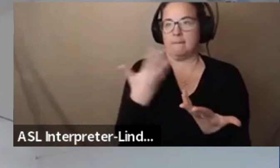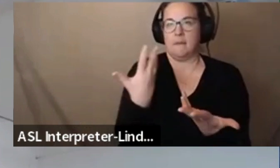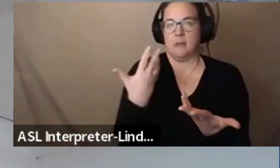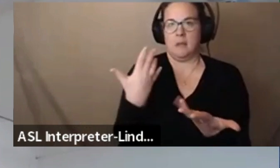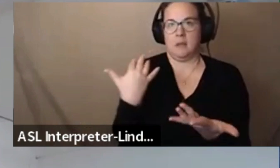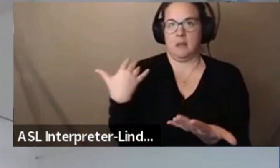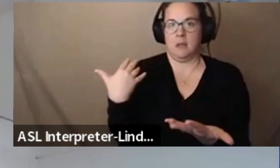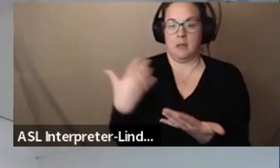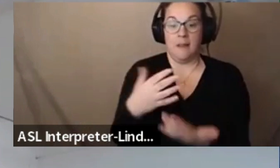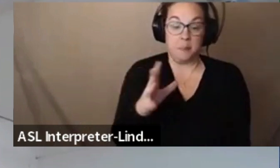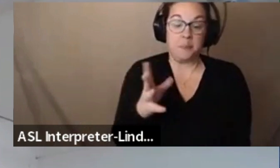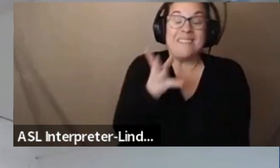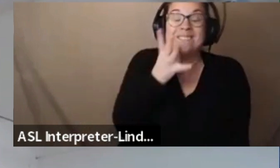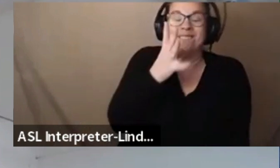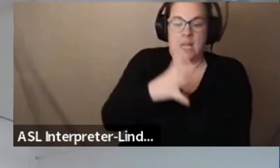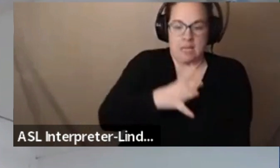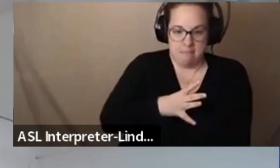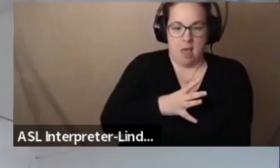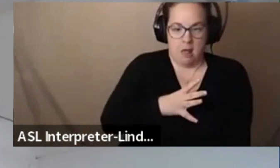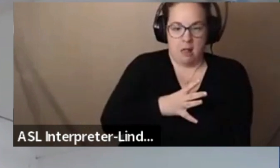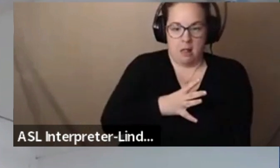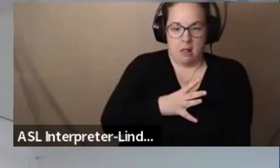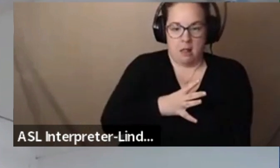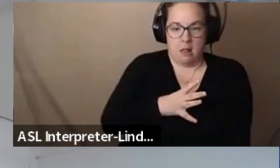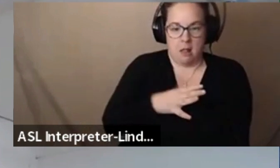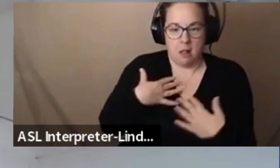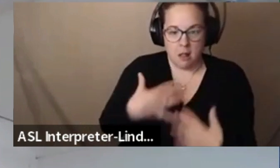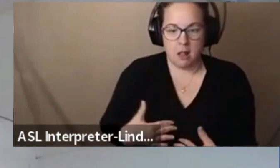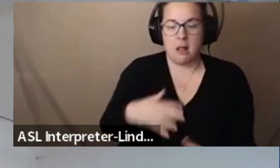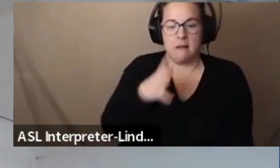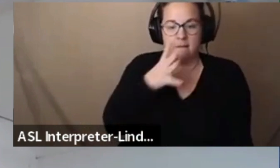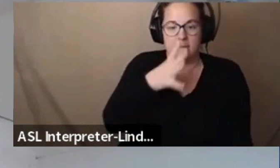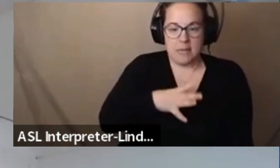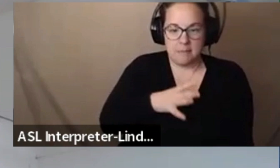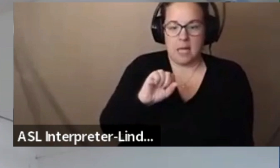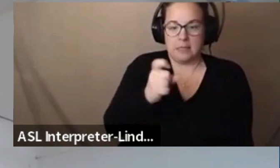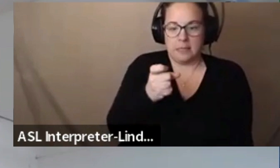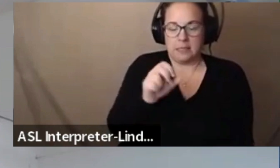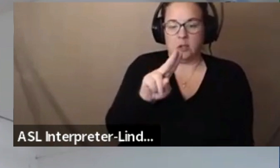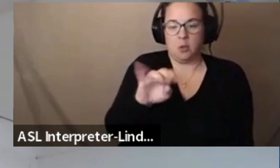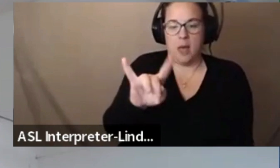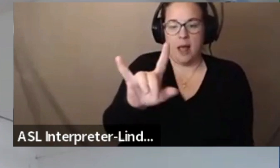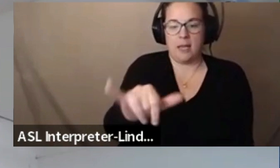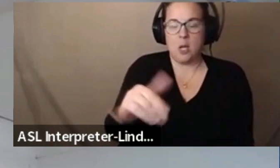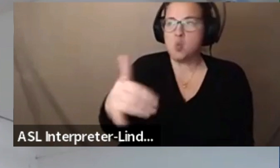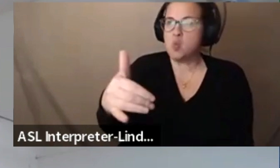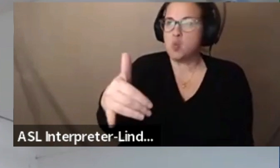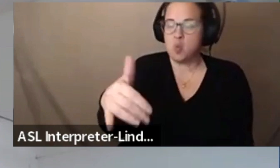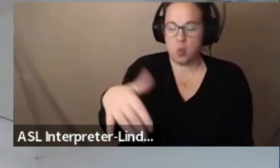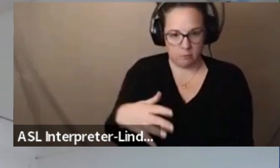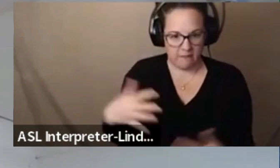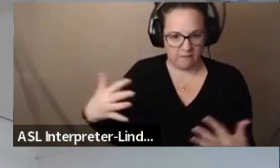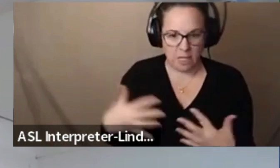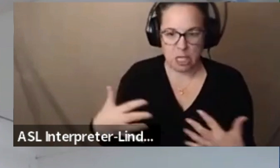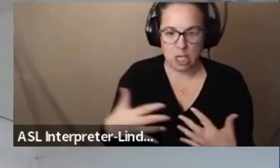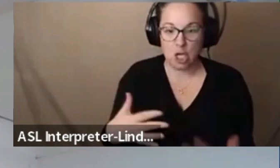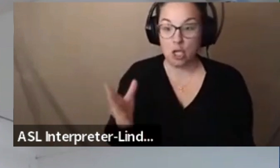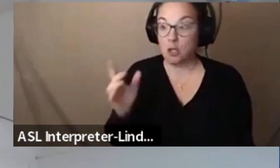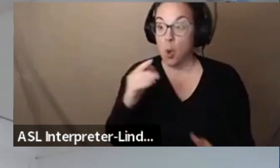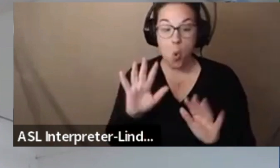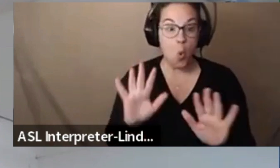millennia of fear of female sexuality, and the fear of unleashing that through these texts on stage was what